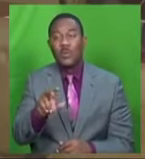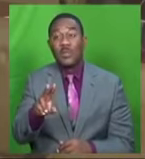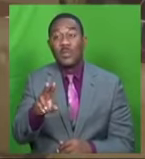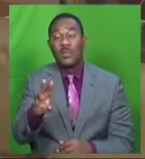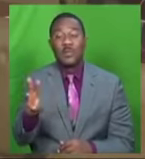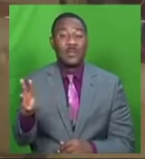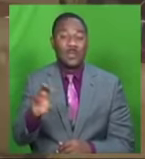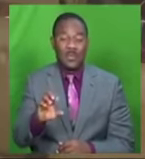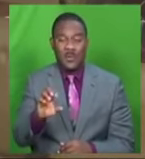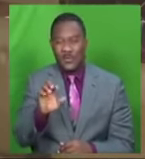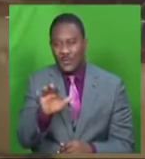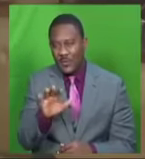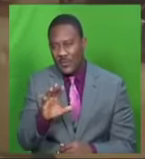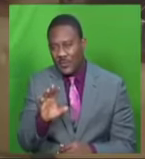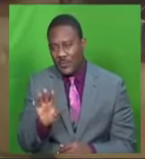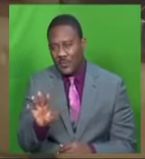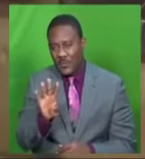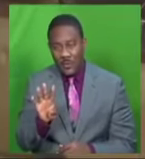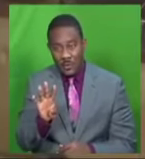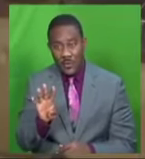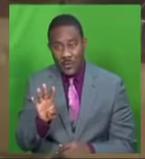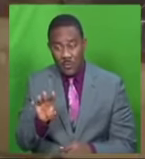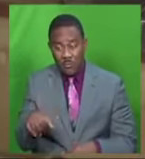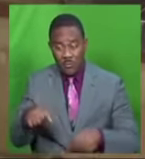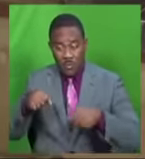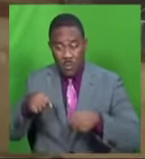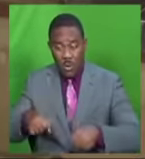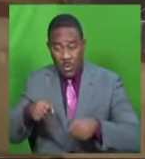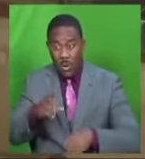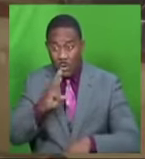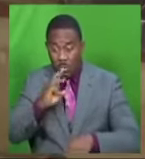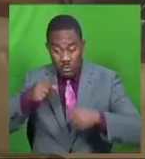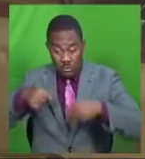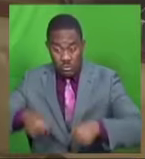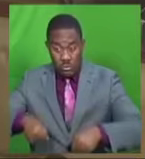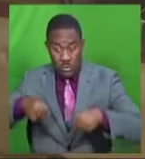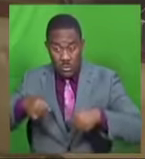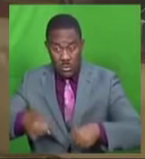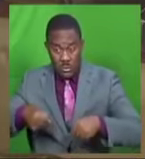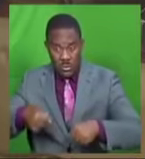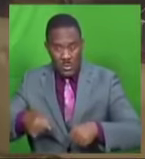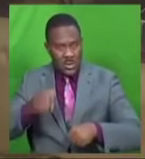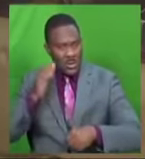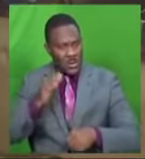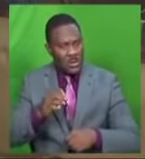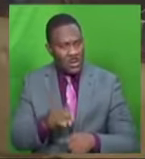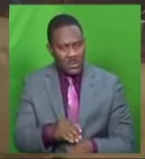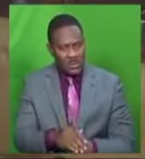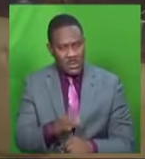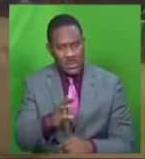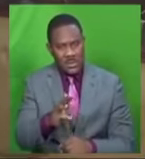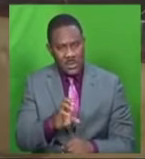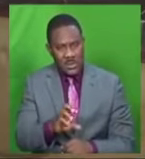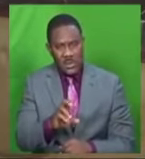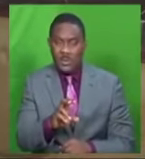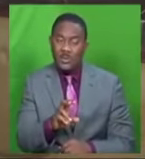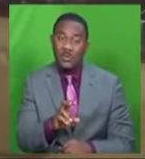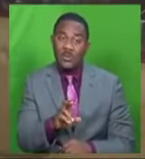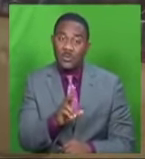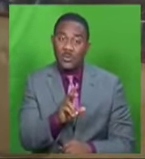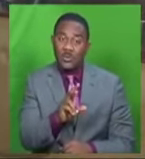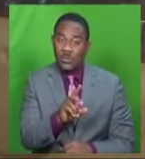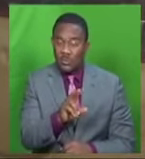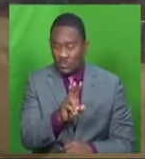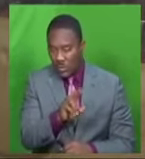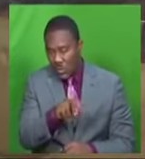boreholes. And that out of the 654 boreholes, they were going to get 622 fitted with hand pumps.